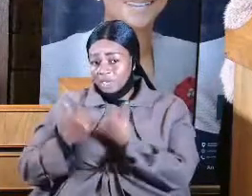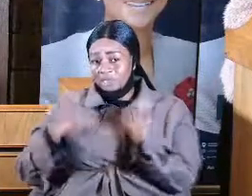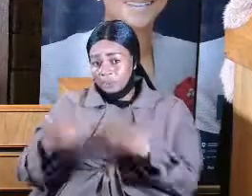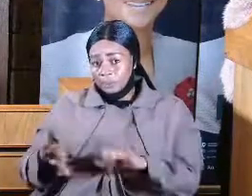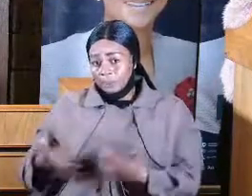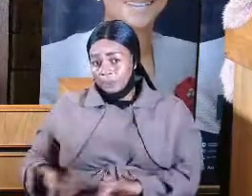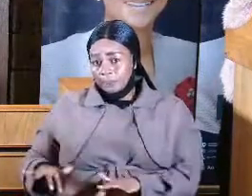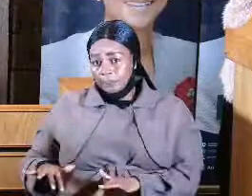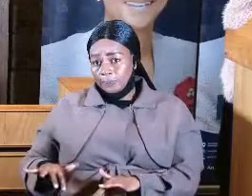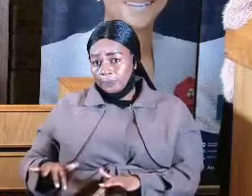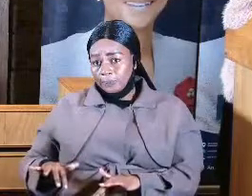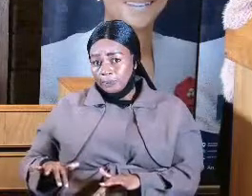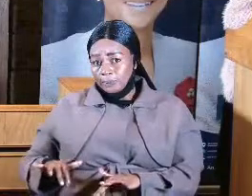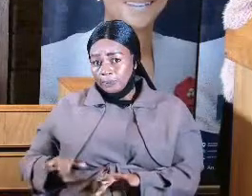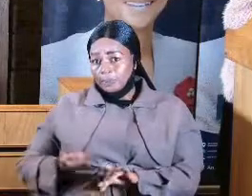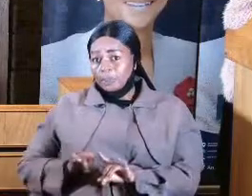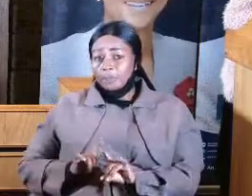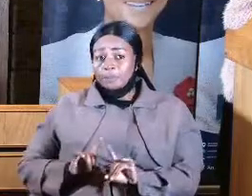we still have a long way to go.